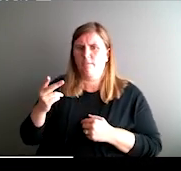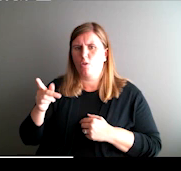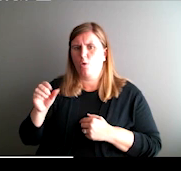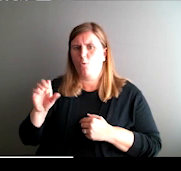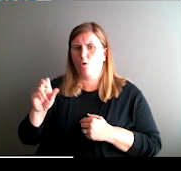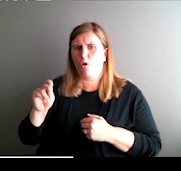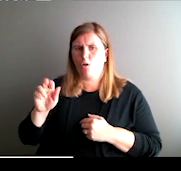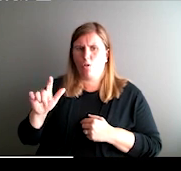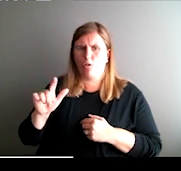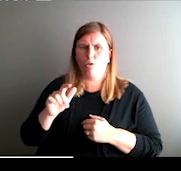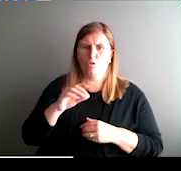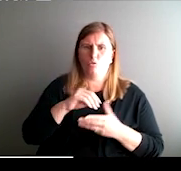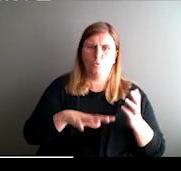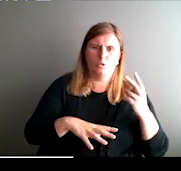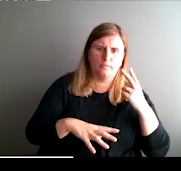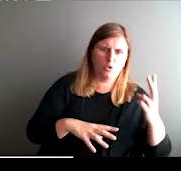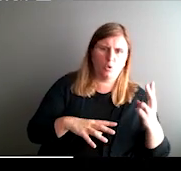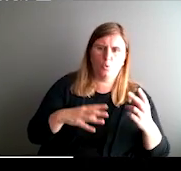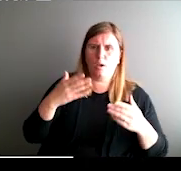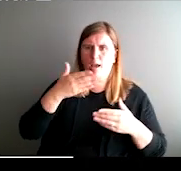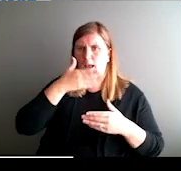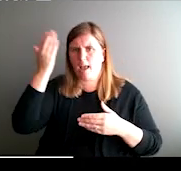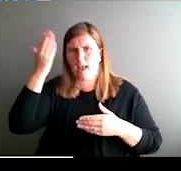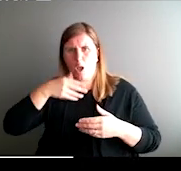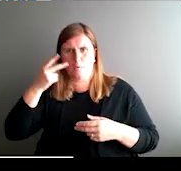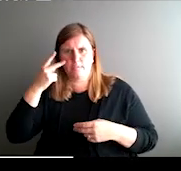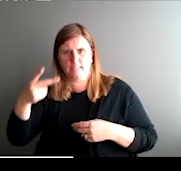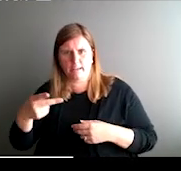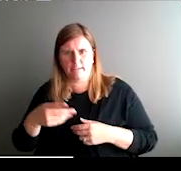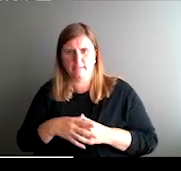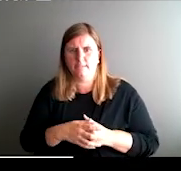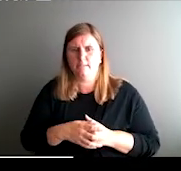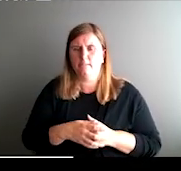out of sight, all of those things. These things are